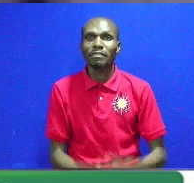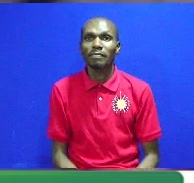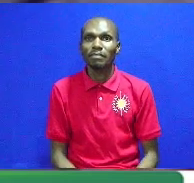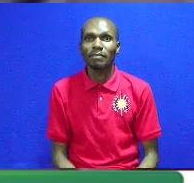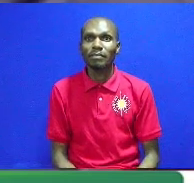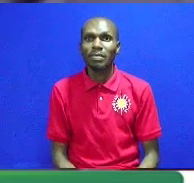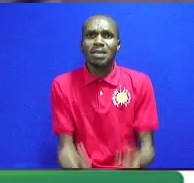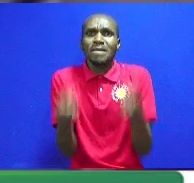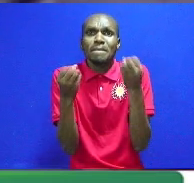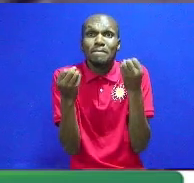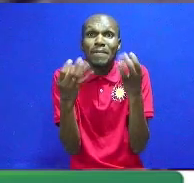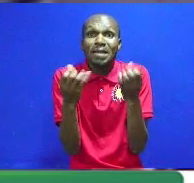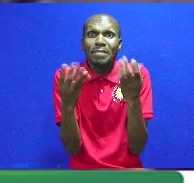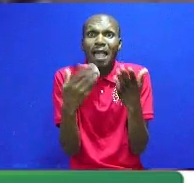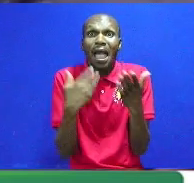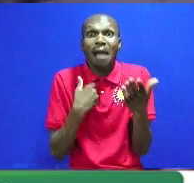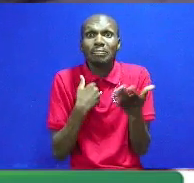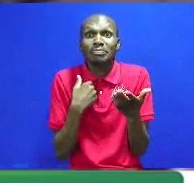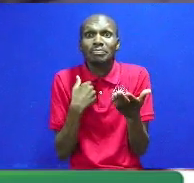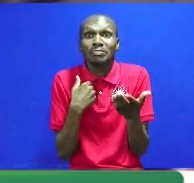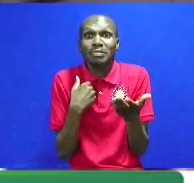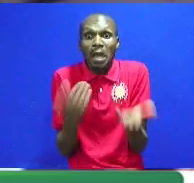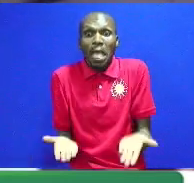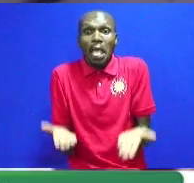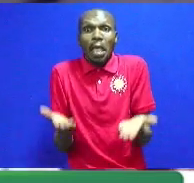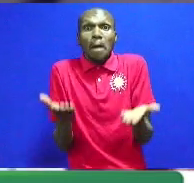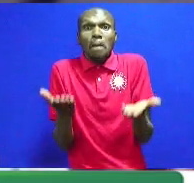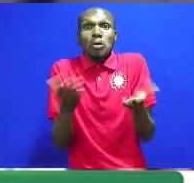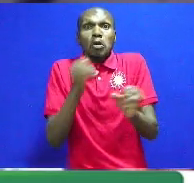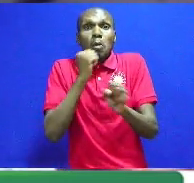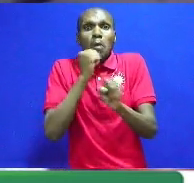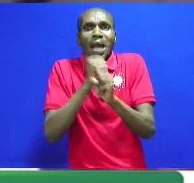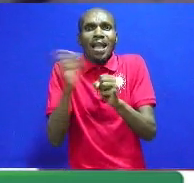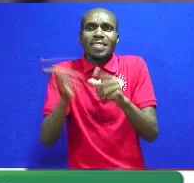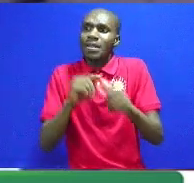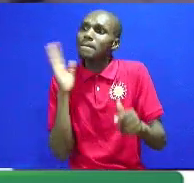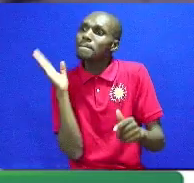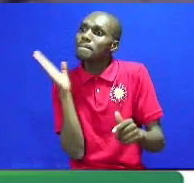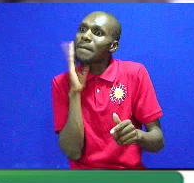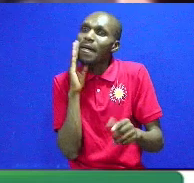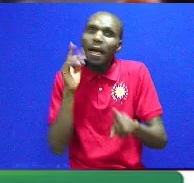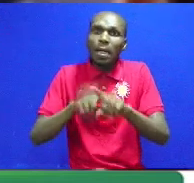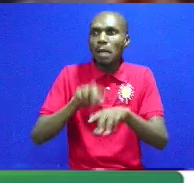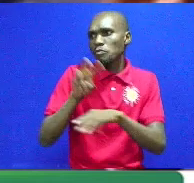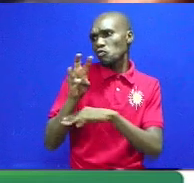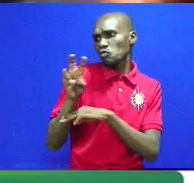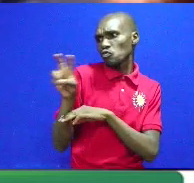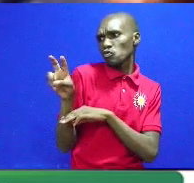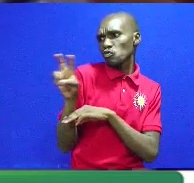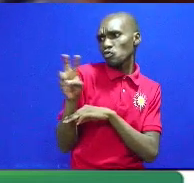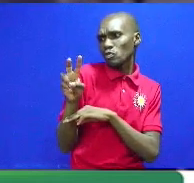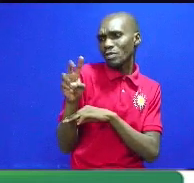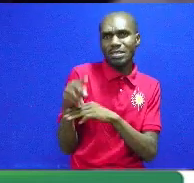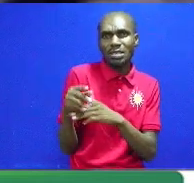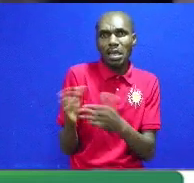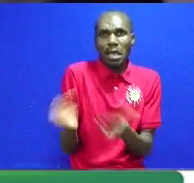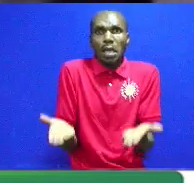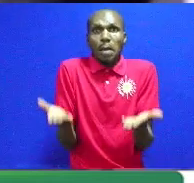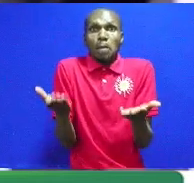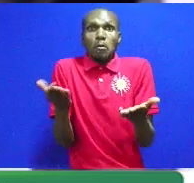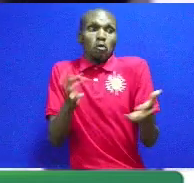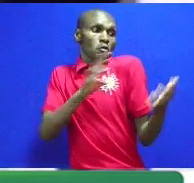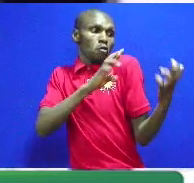wengi wetu hatujapata hata promotion kuna wamama hapa ukiangalia hapa hawajapata promotion